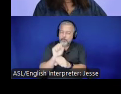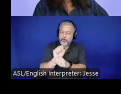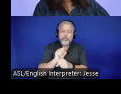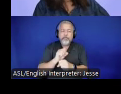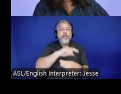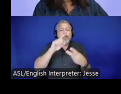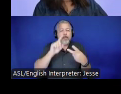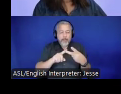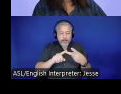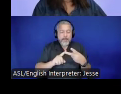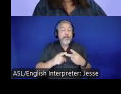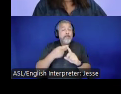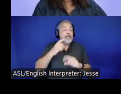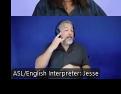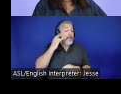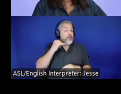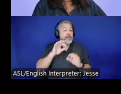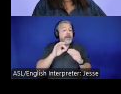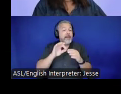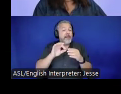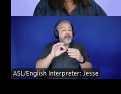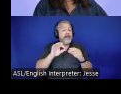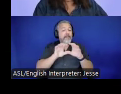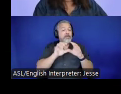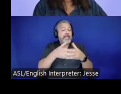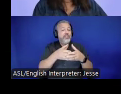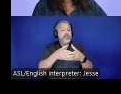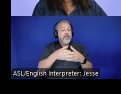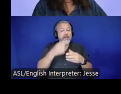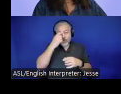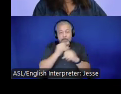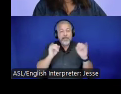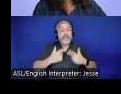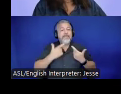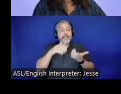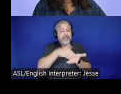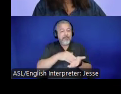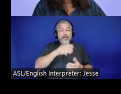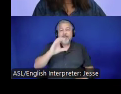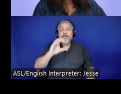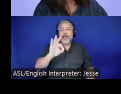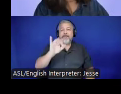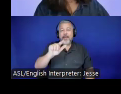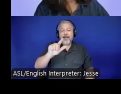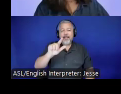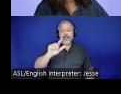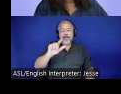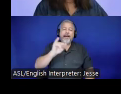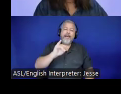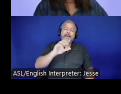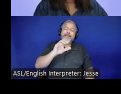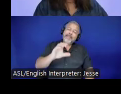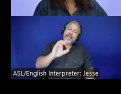from California Foundation for Independent Living Centers, the program we fall under. We call it CFILC